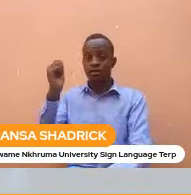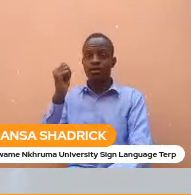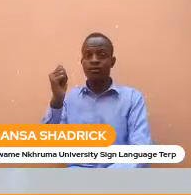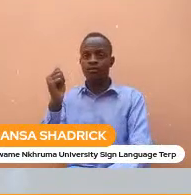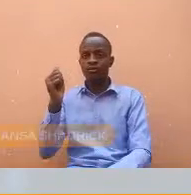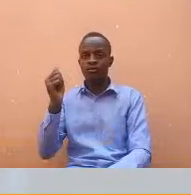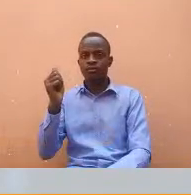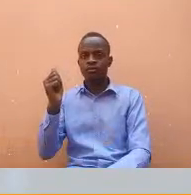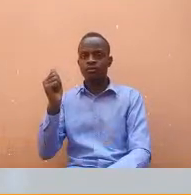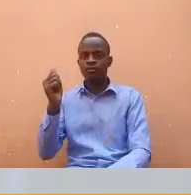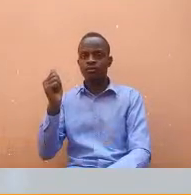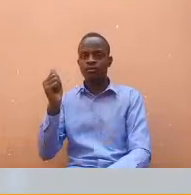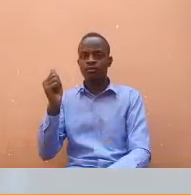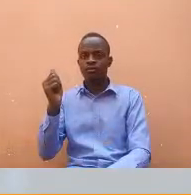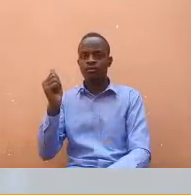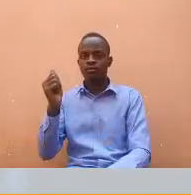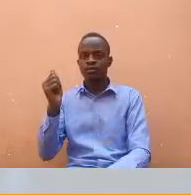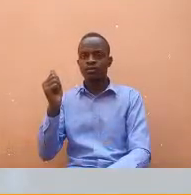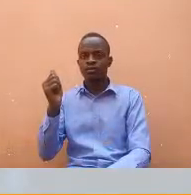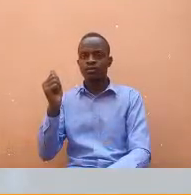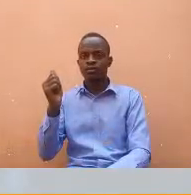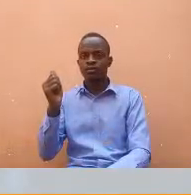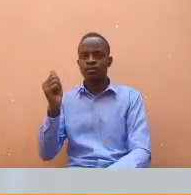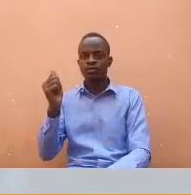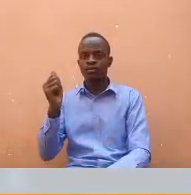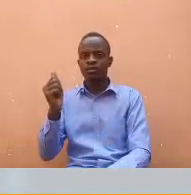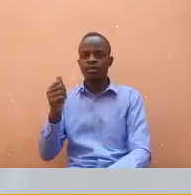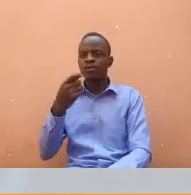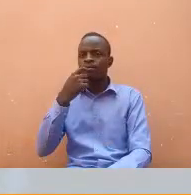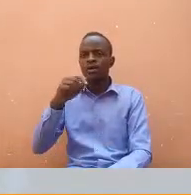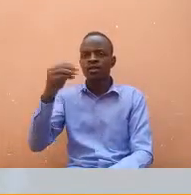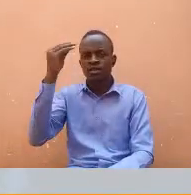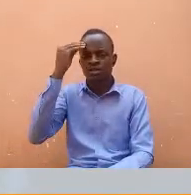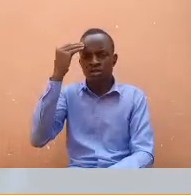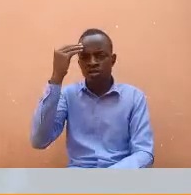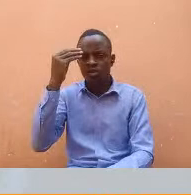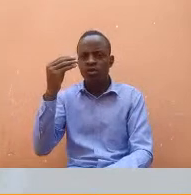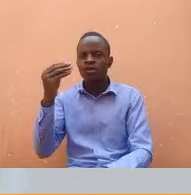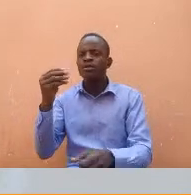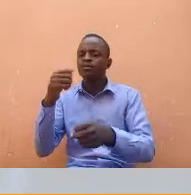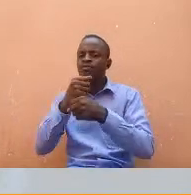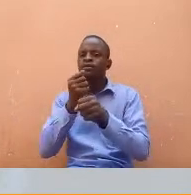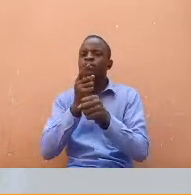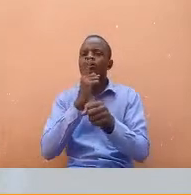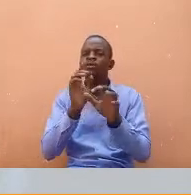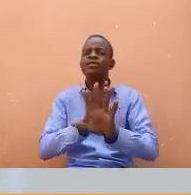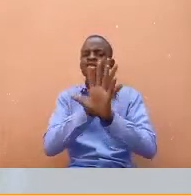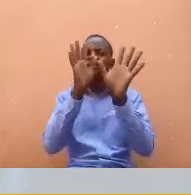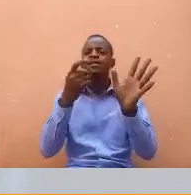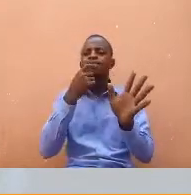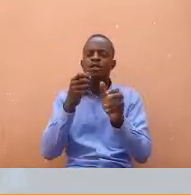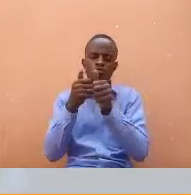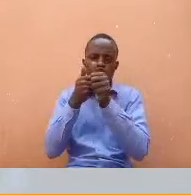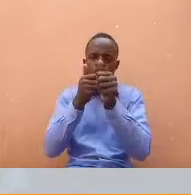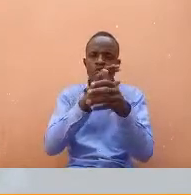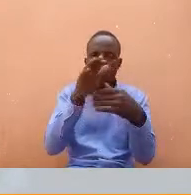us who offer the service, and it meant a lot. Yeah.